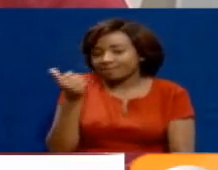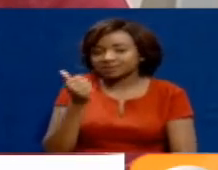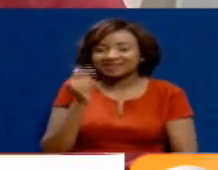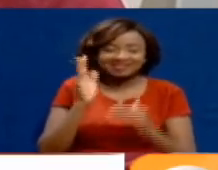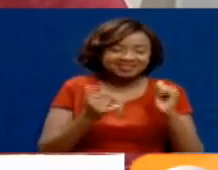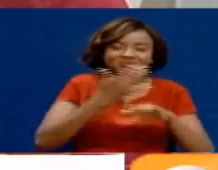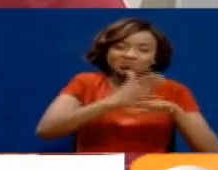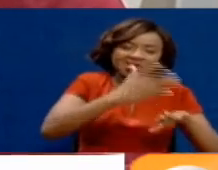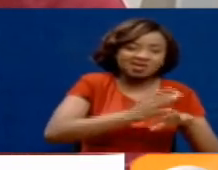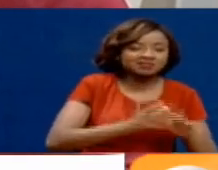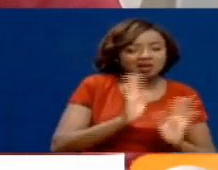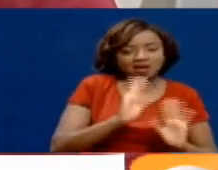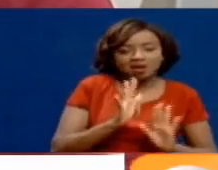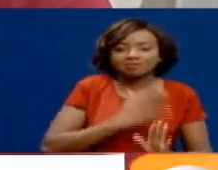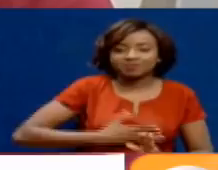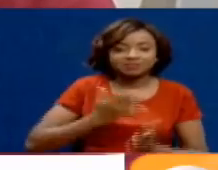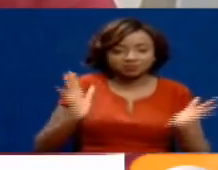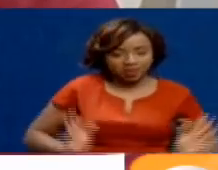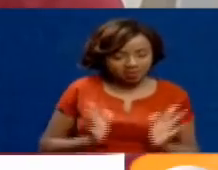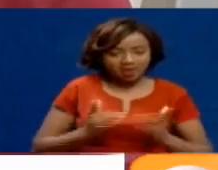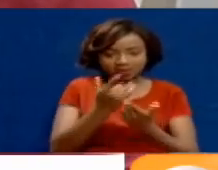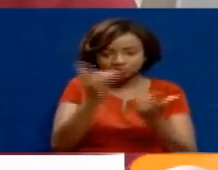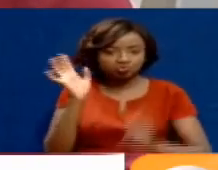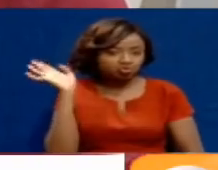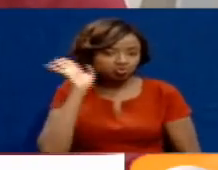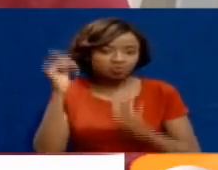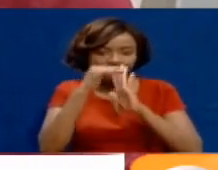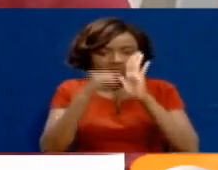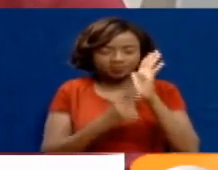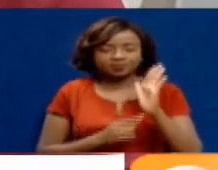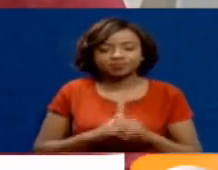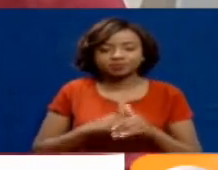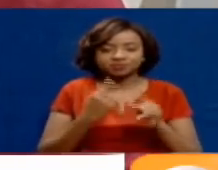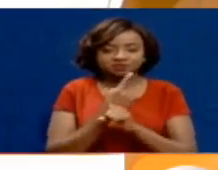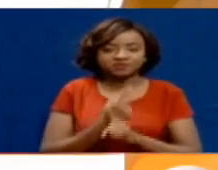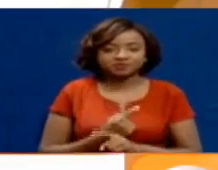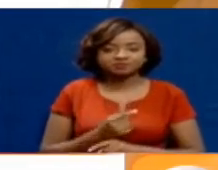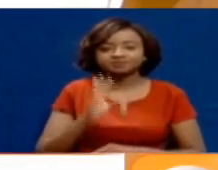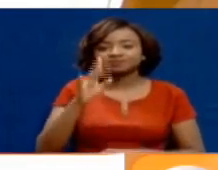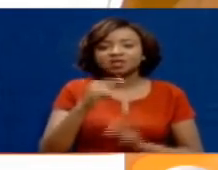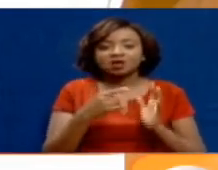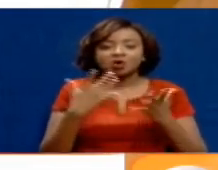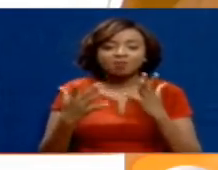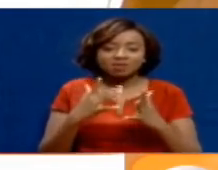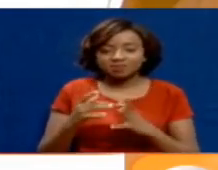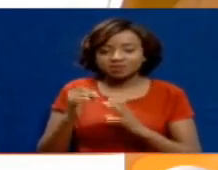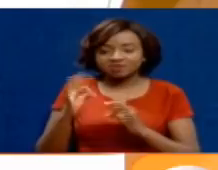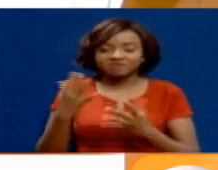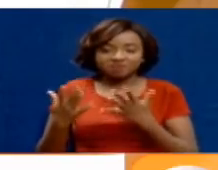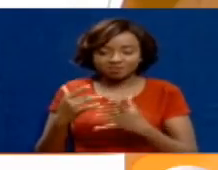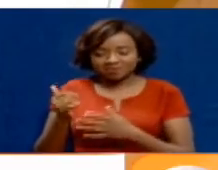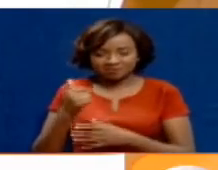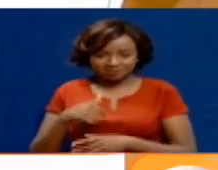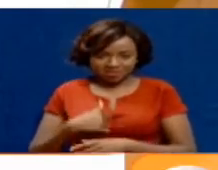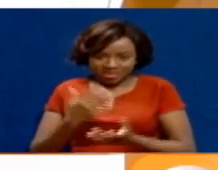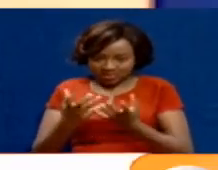we're focusing on the most effective measures rather than wearing masks, which is not one of the most effective. Okay, but if you fall in any of those categories where you do warrant